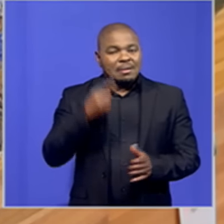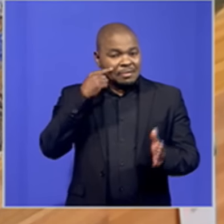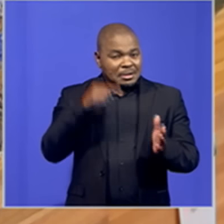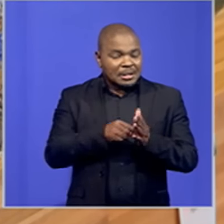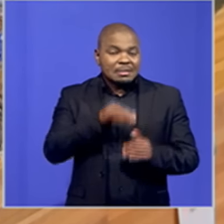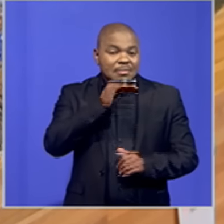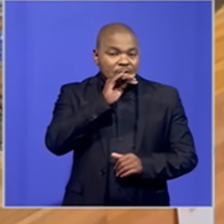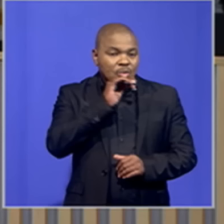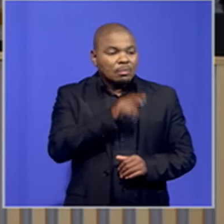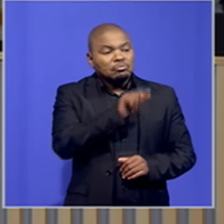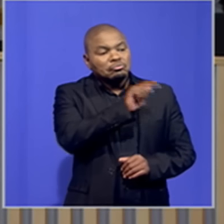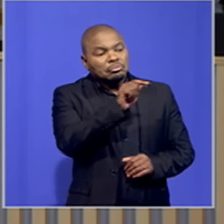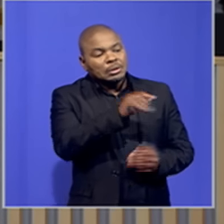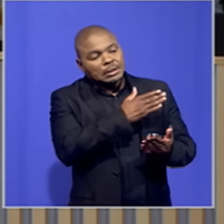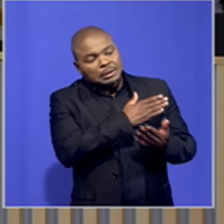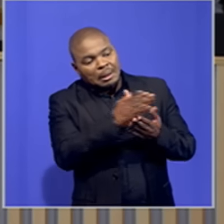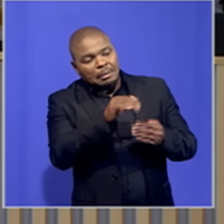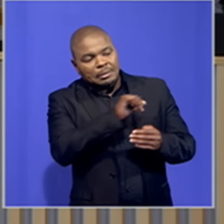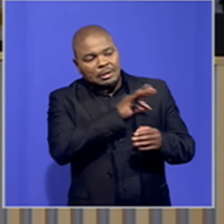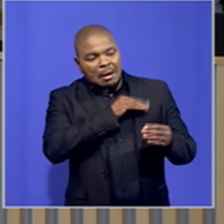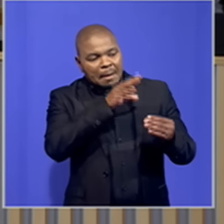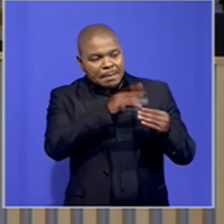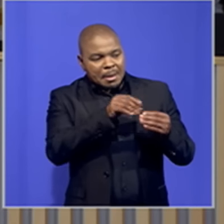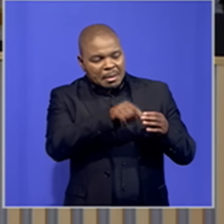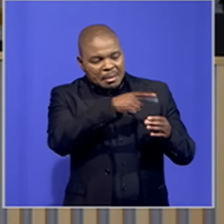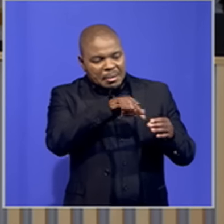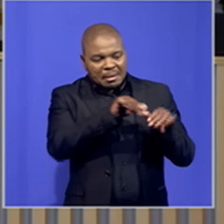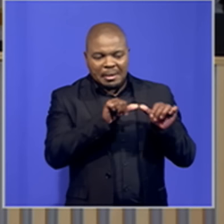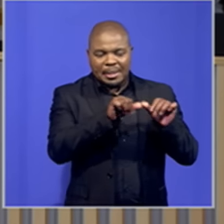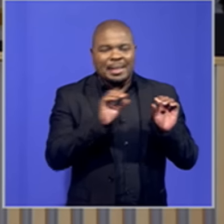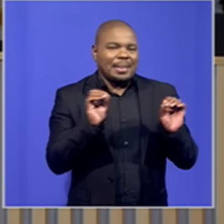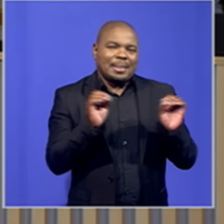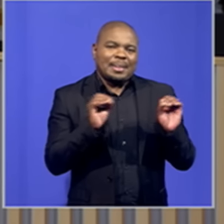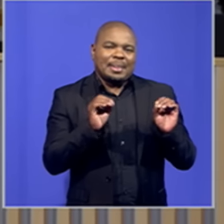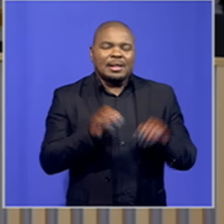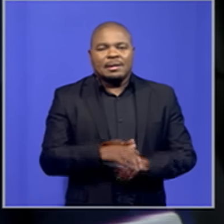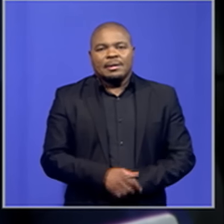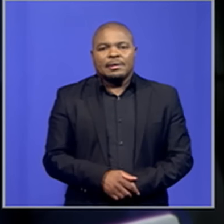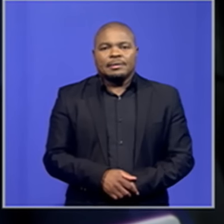dikgato kgalemo kgatlhanong le ditokololo tse di amegang ga di a tswelediwa.